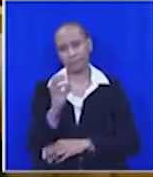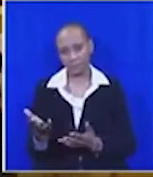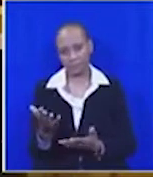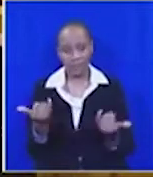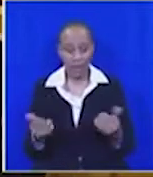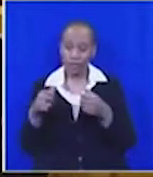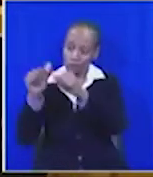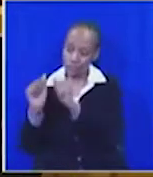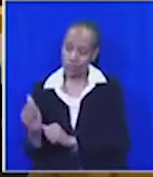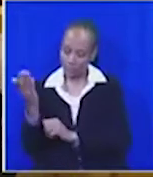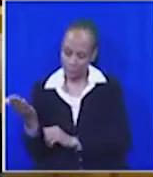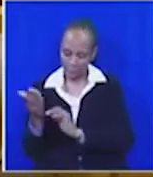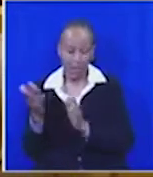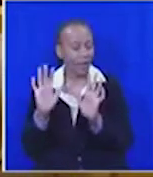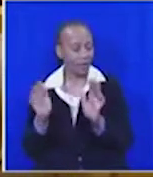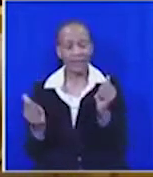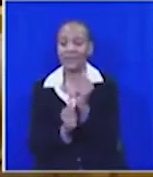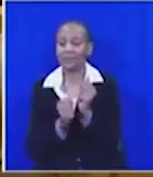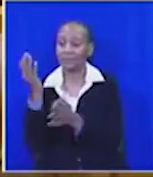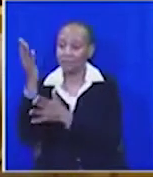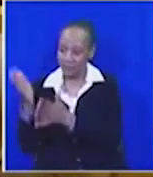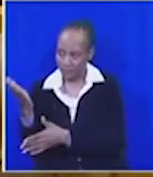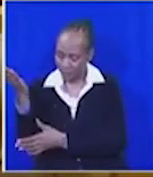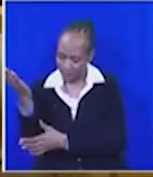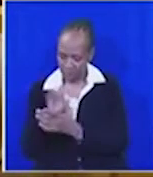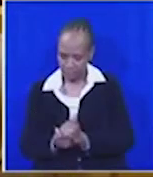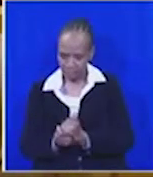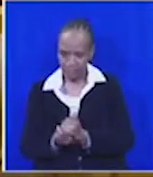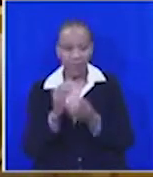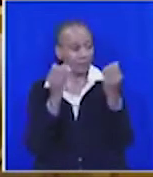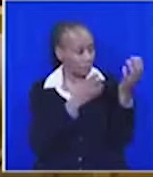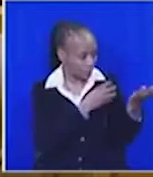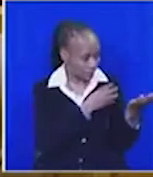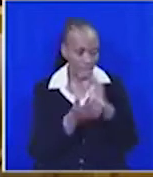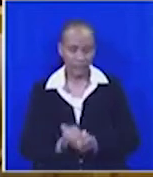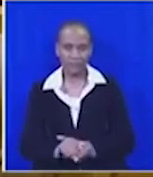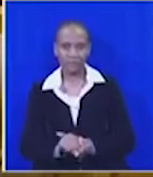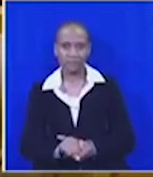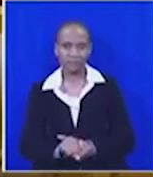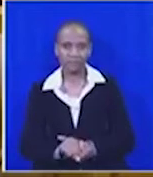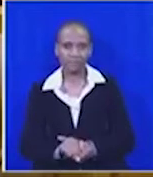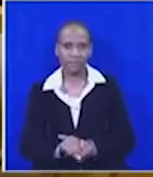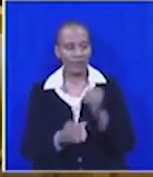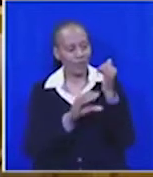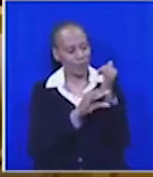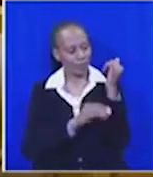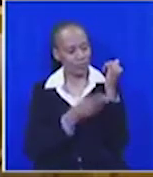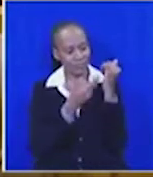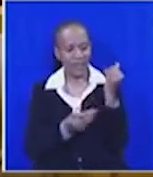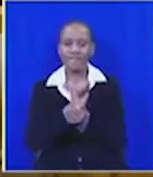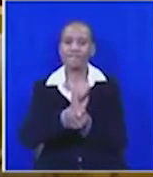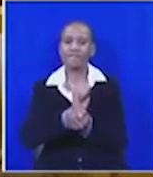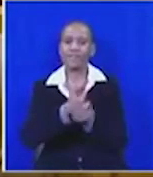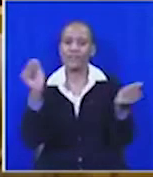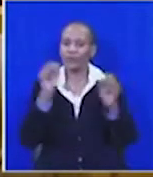Chairperson, Deputy Speaker, and Honorable Minister, Constitution talks about freedom.